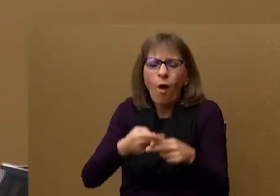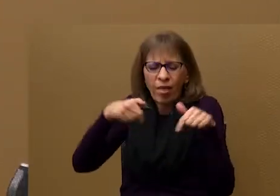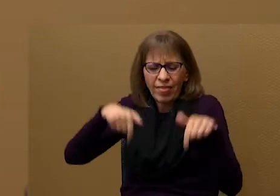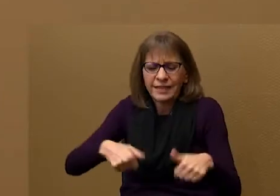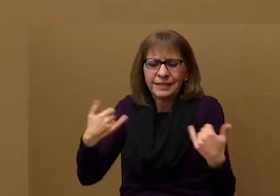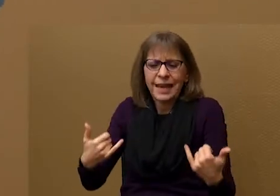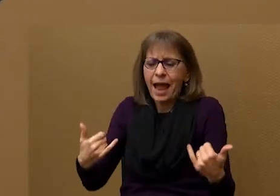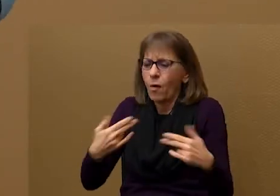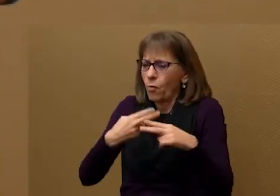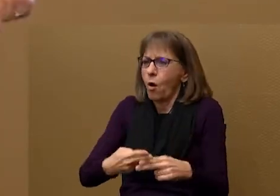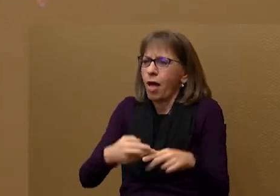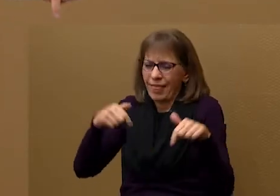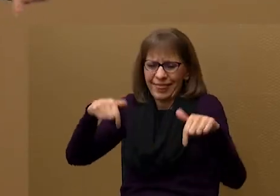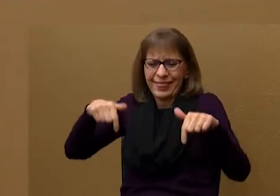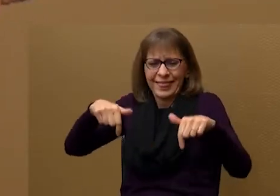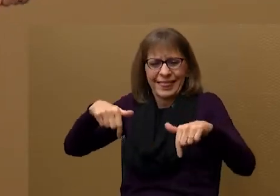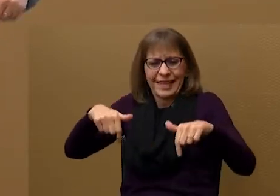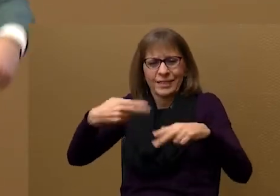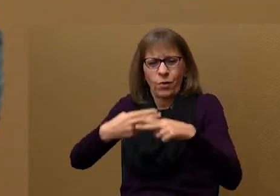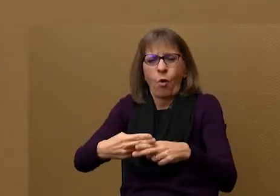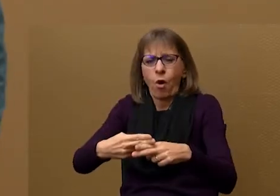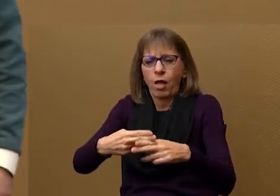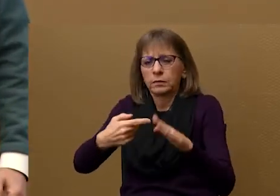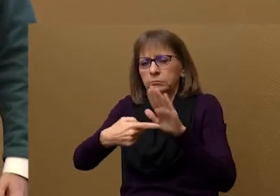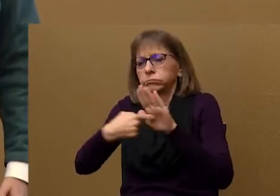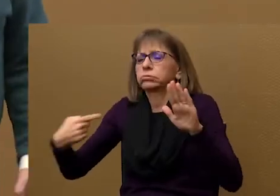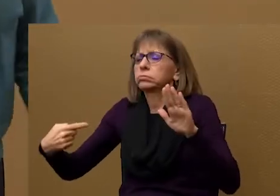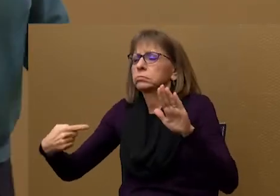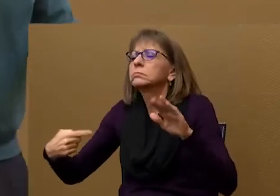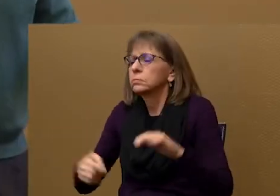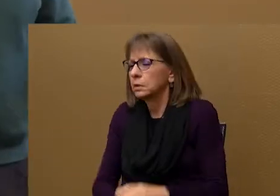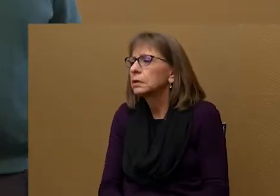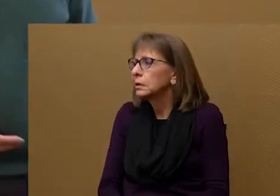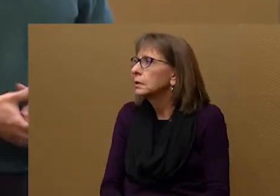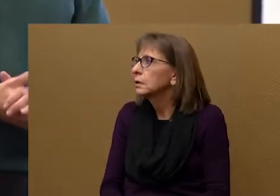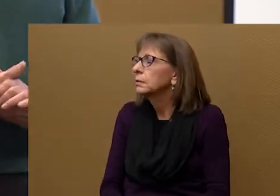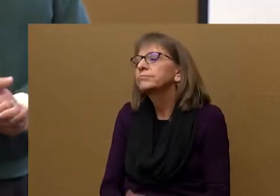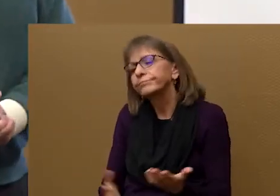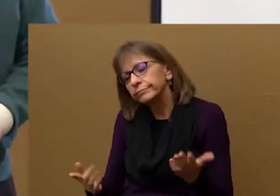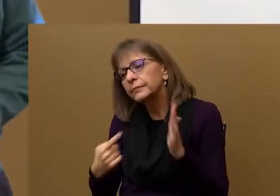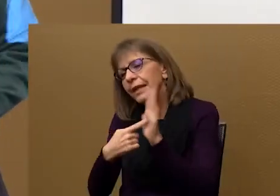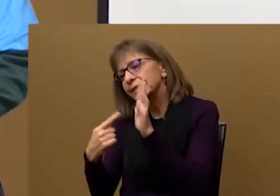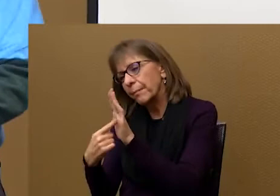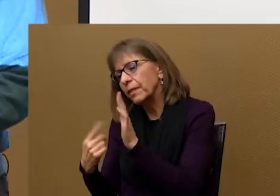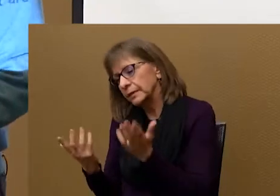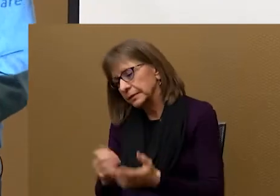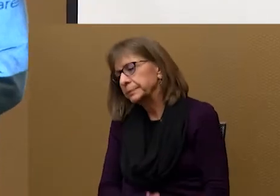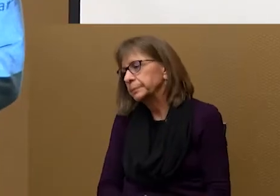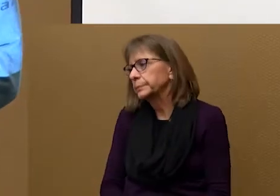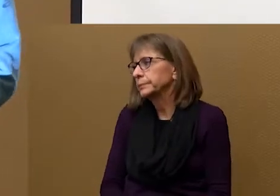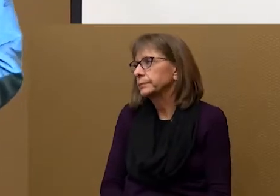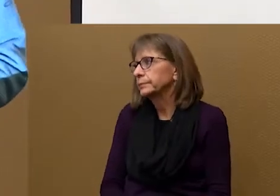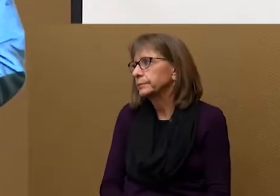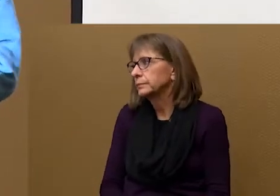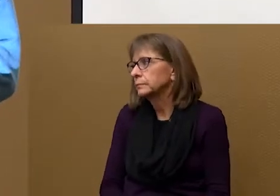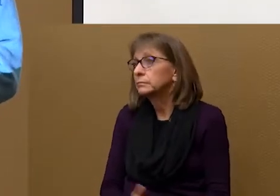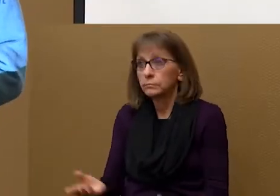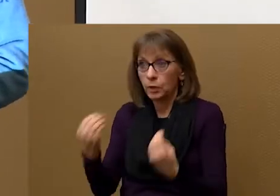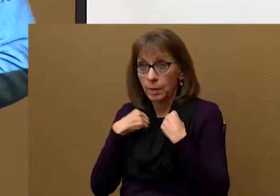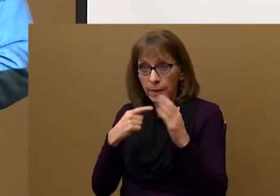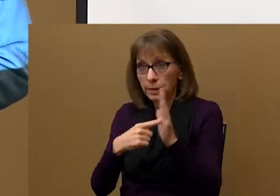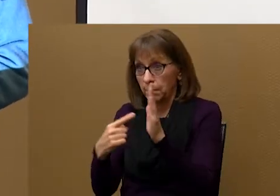back. Oh, this right now is going on. So let's talk examples about this. Can you give me